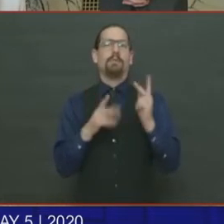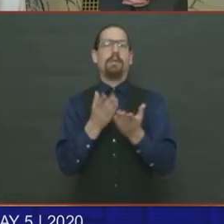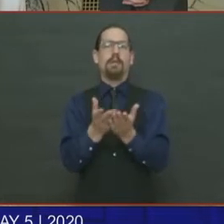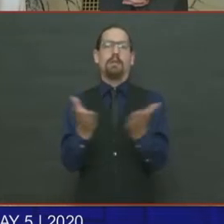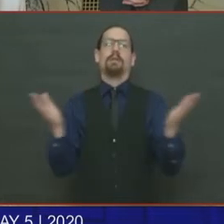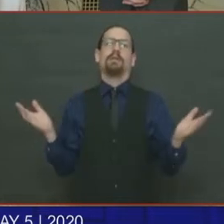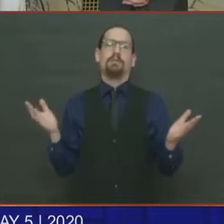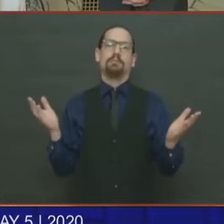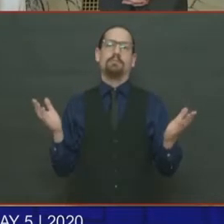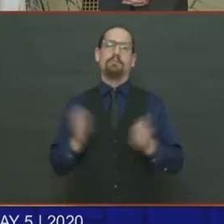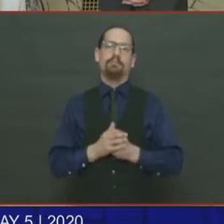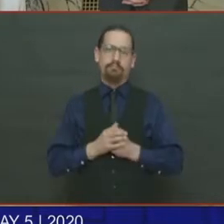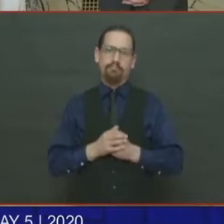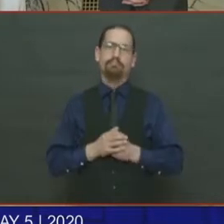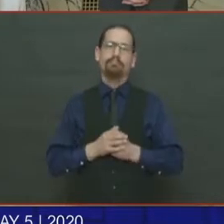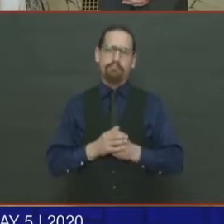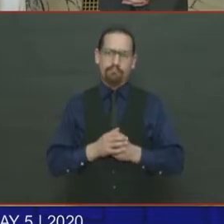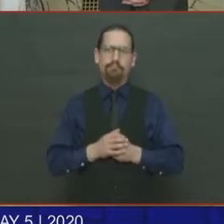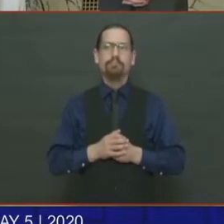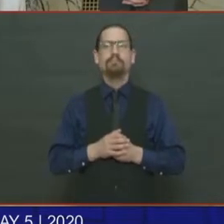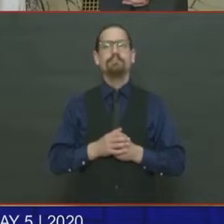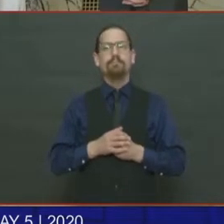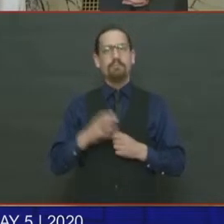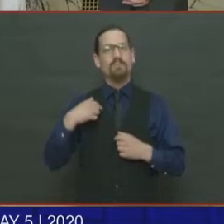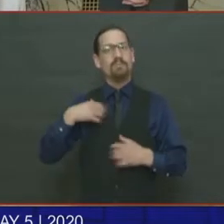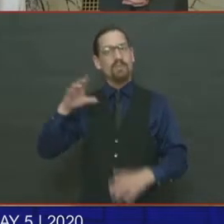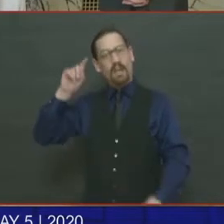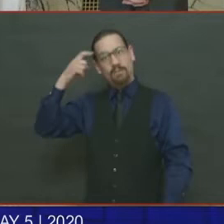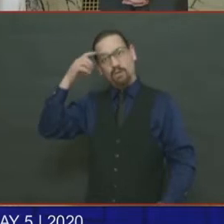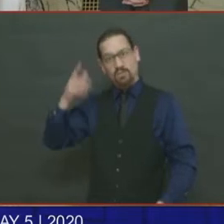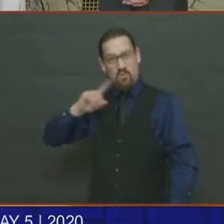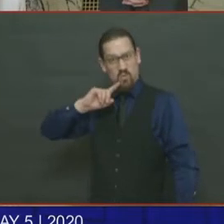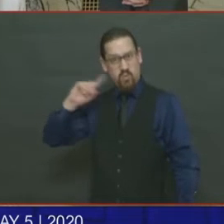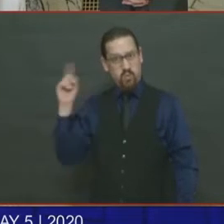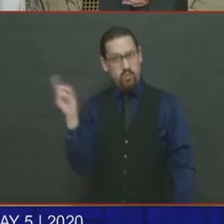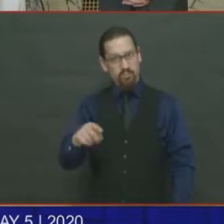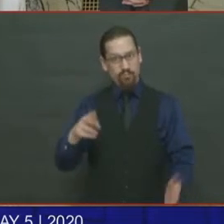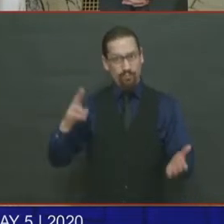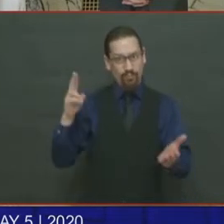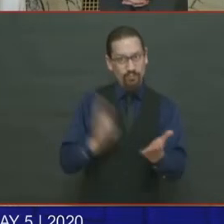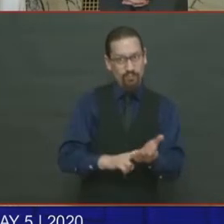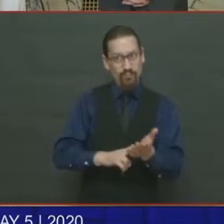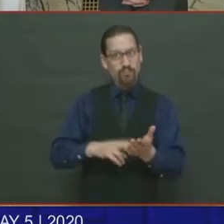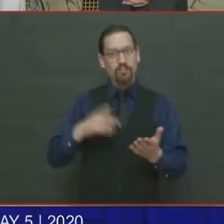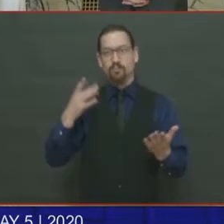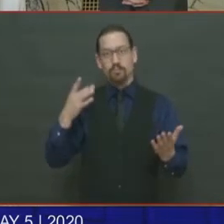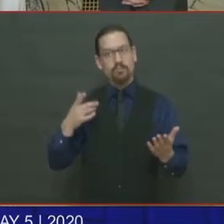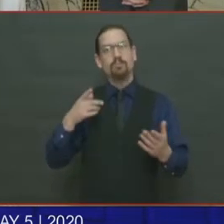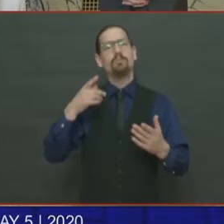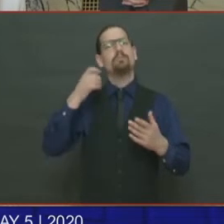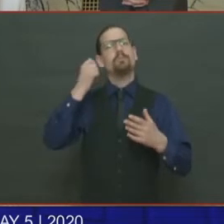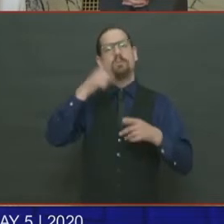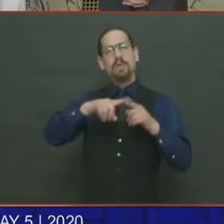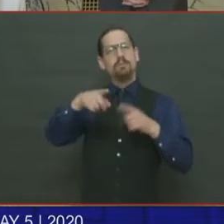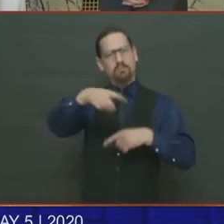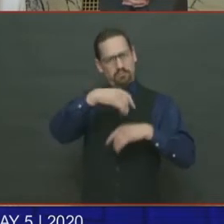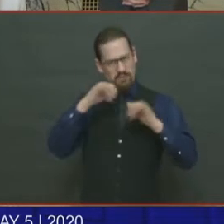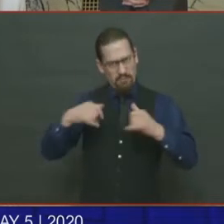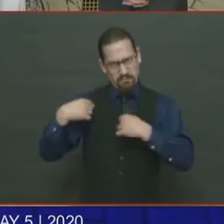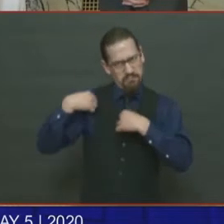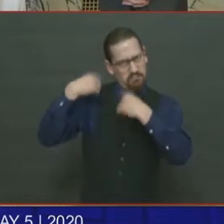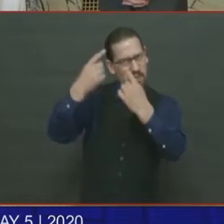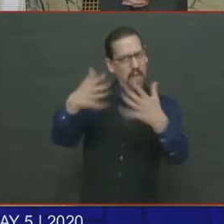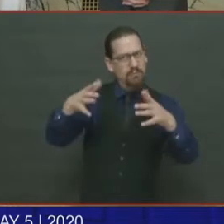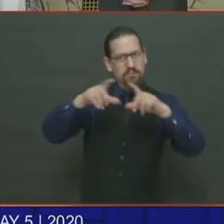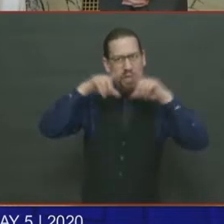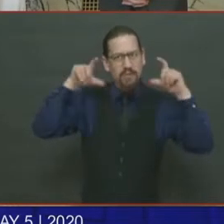give people a little more clarity on cloth face masks, so Rhode Islanders can keep doing a tremendous job as